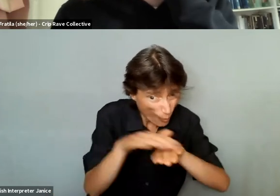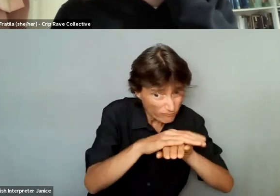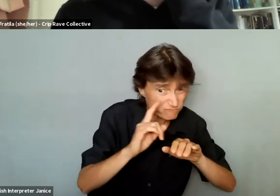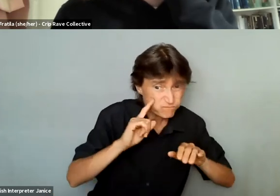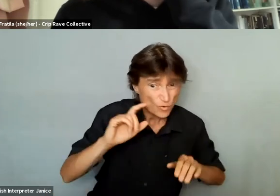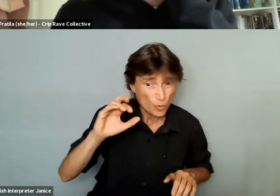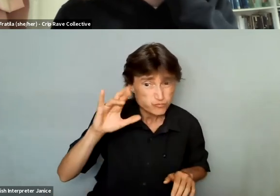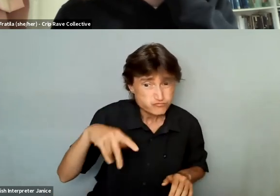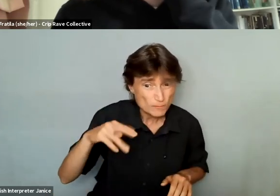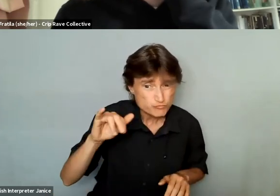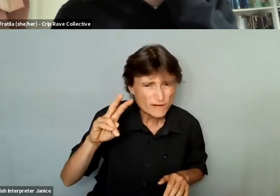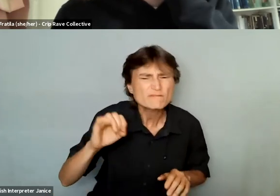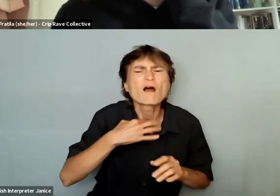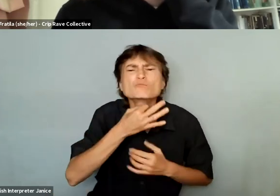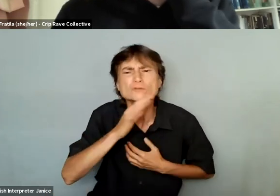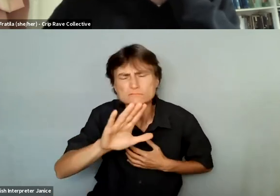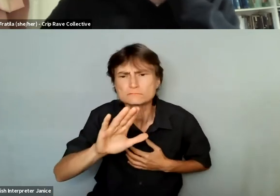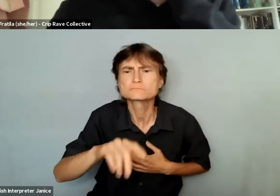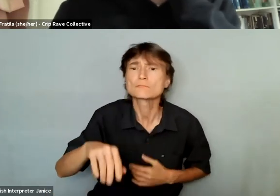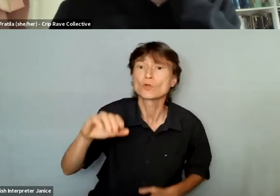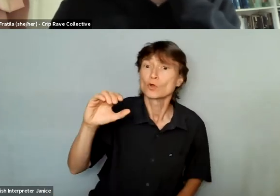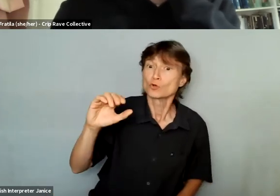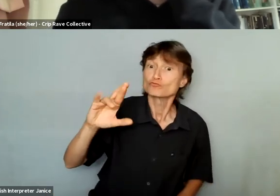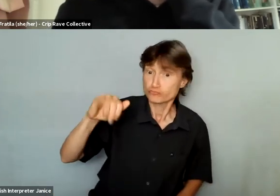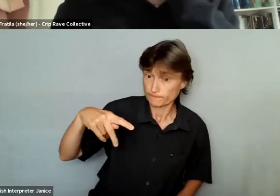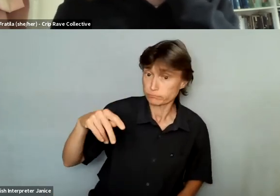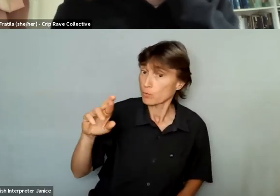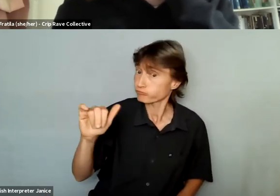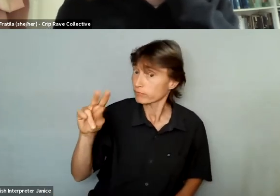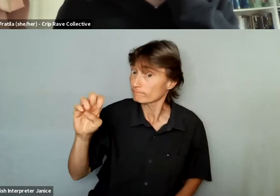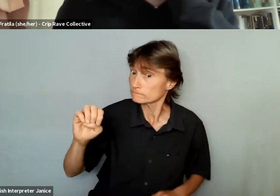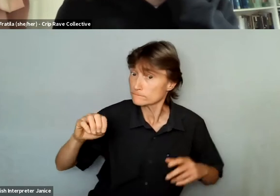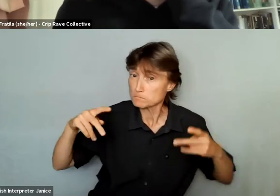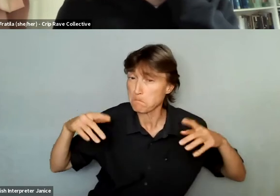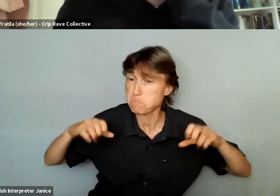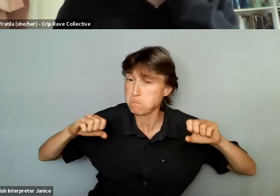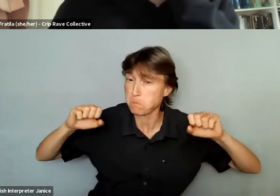how political does that get? Or how do people respond